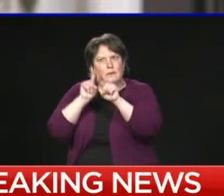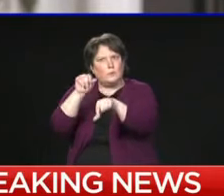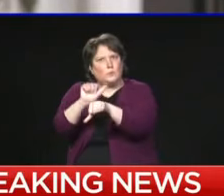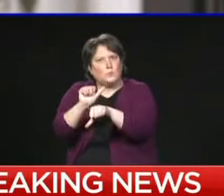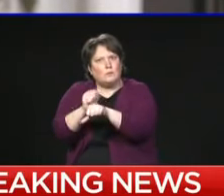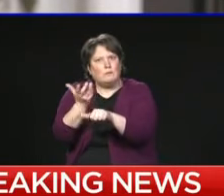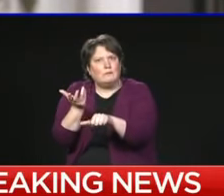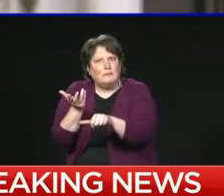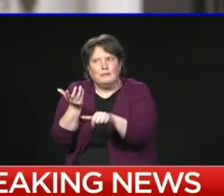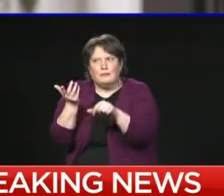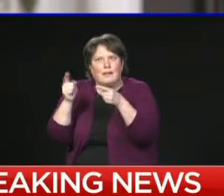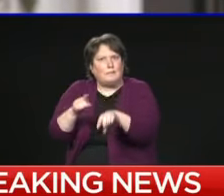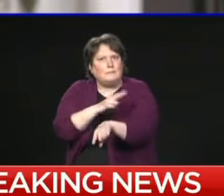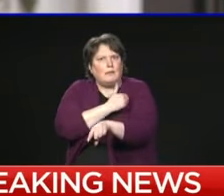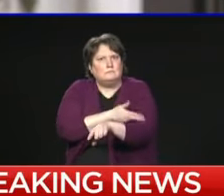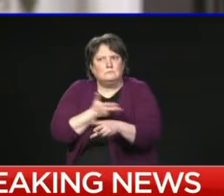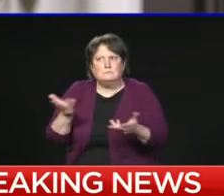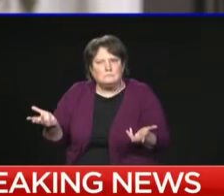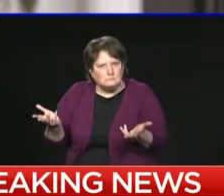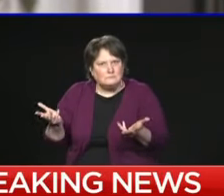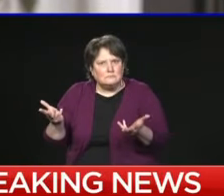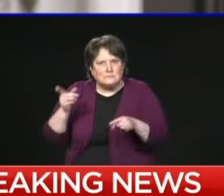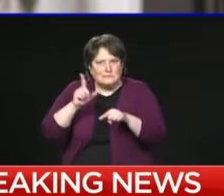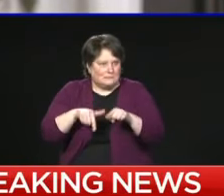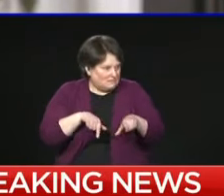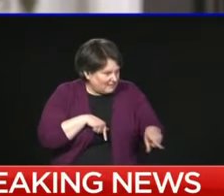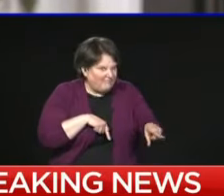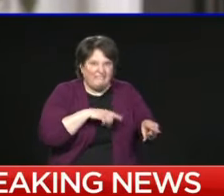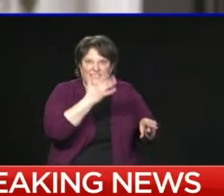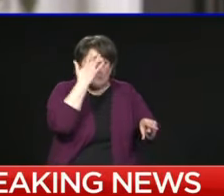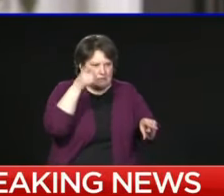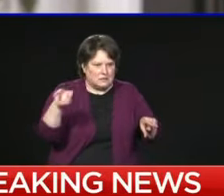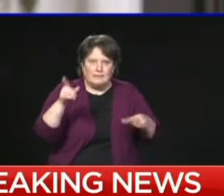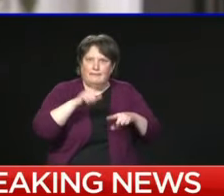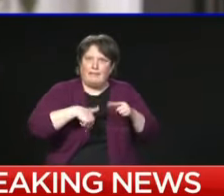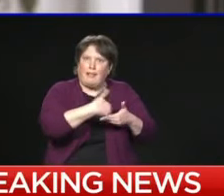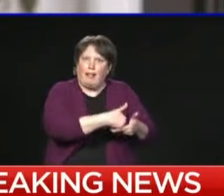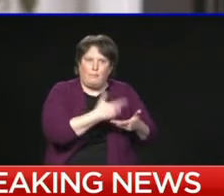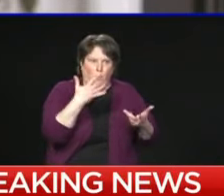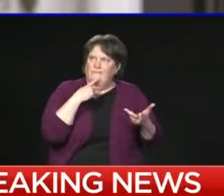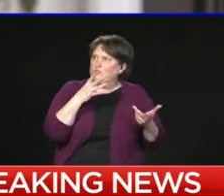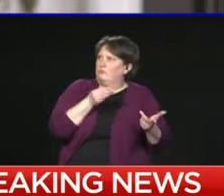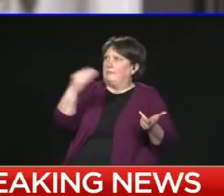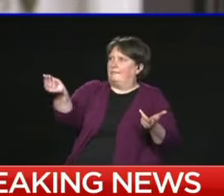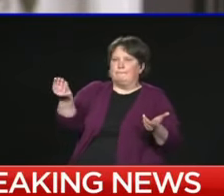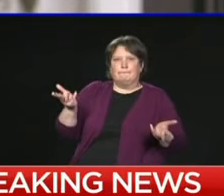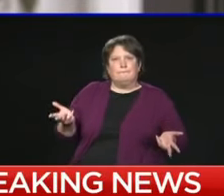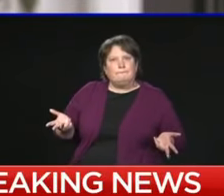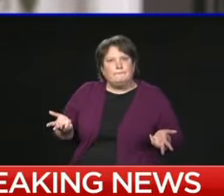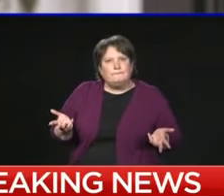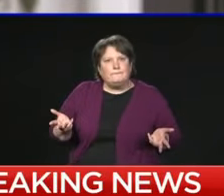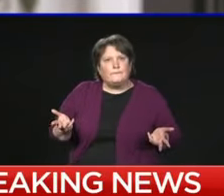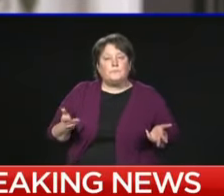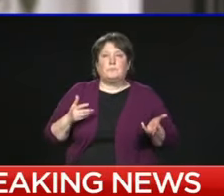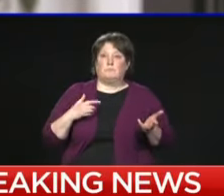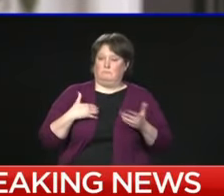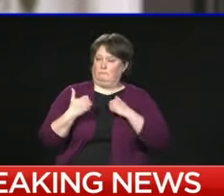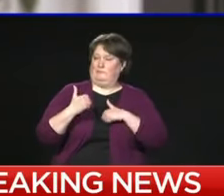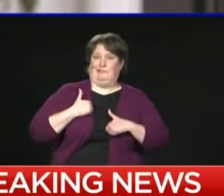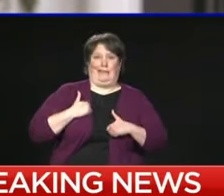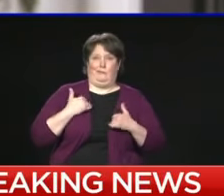to work, so they cannot cure and treat you if you become sick. Our country is